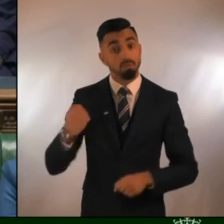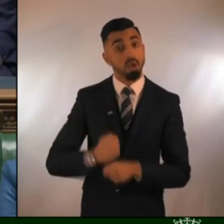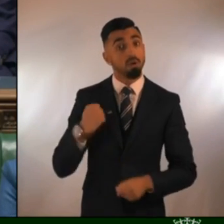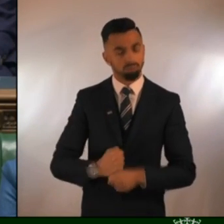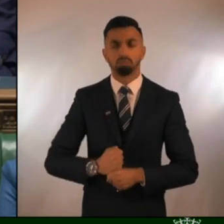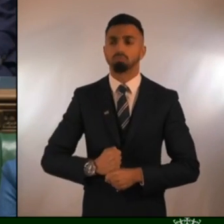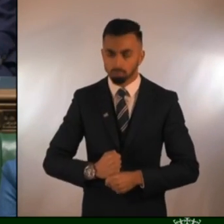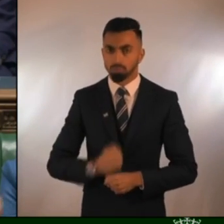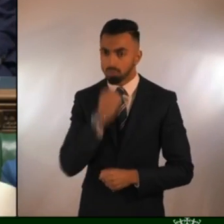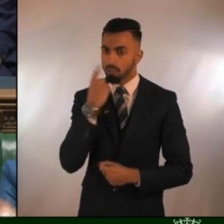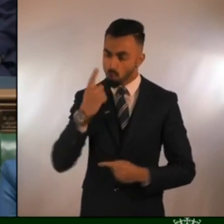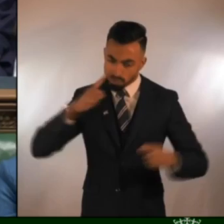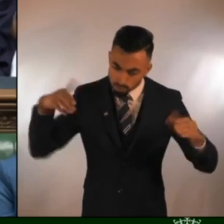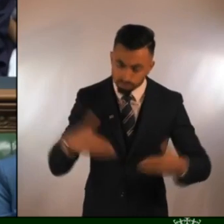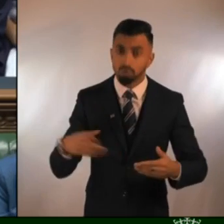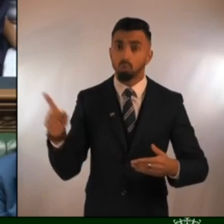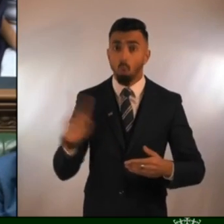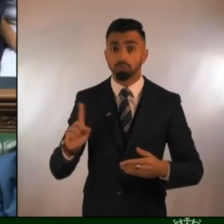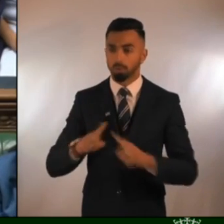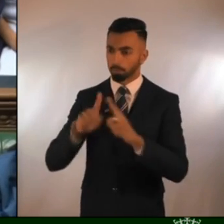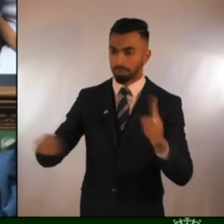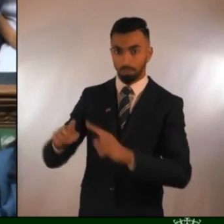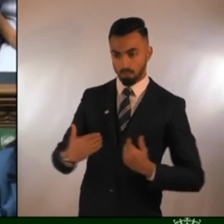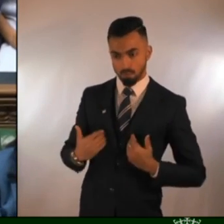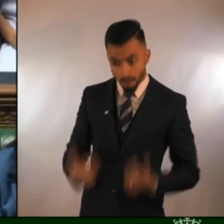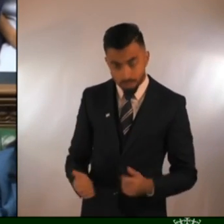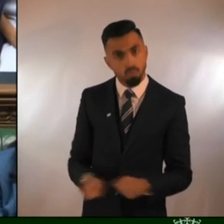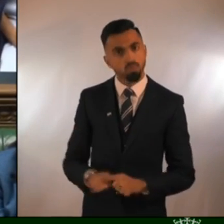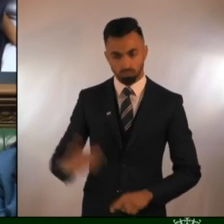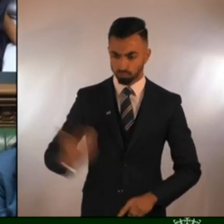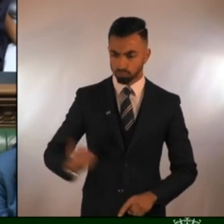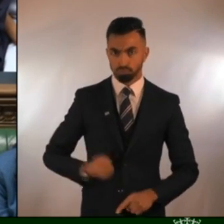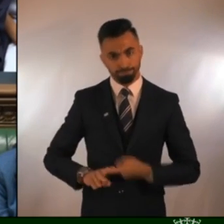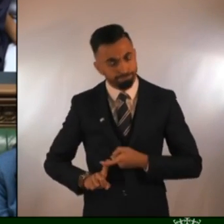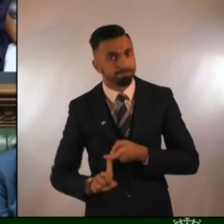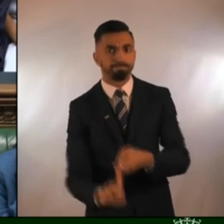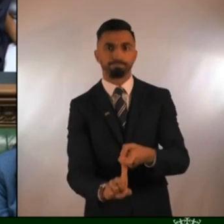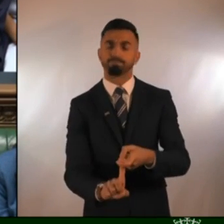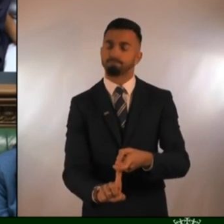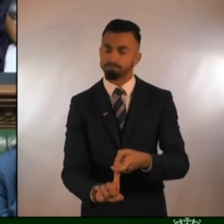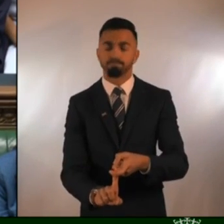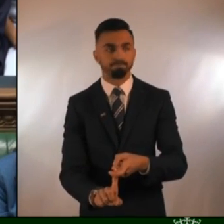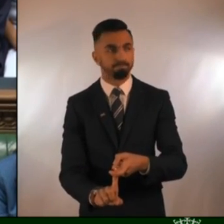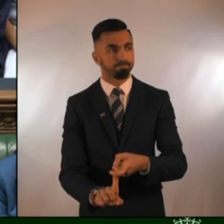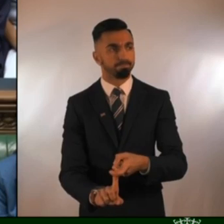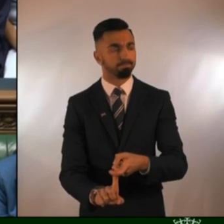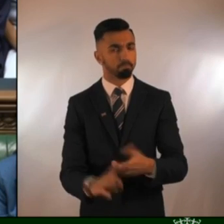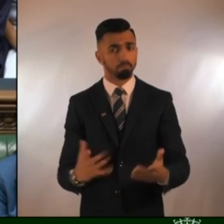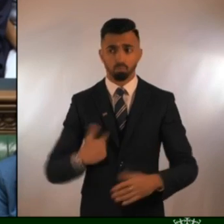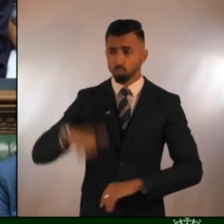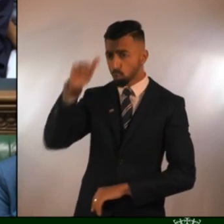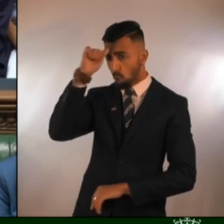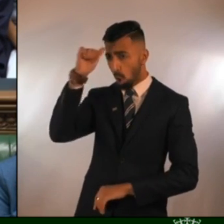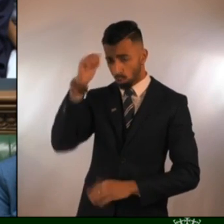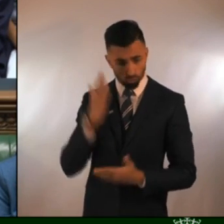healthy and financially secure. Yeah. We are clear that this is an issue above